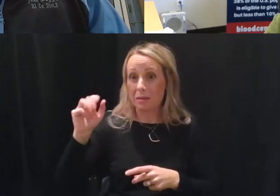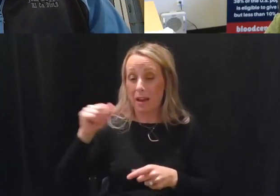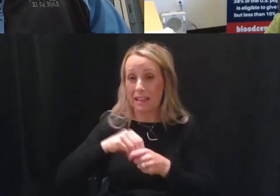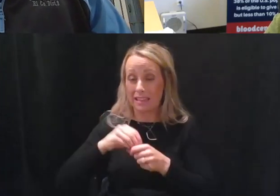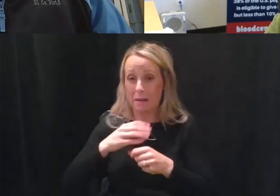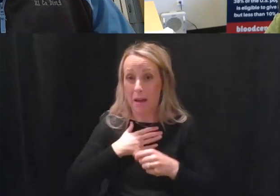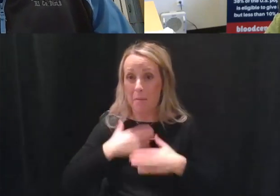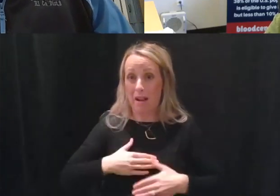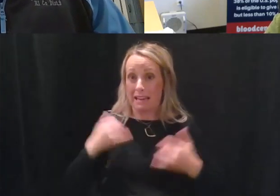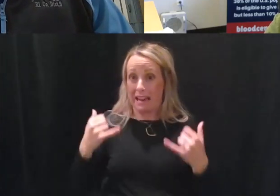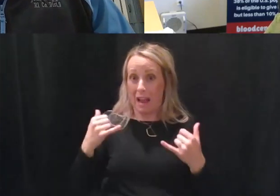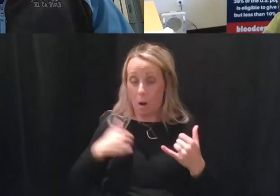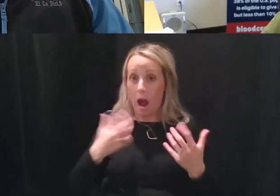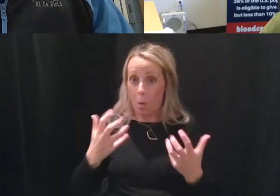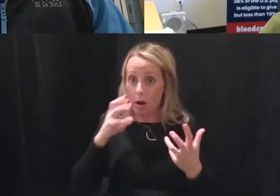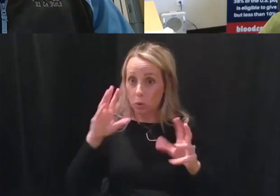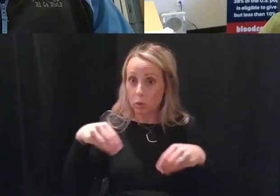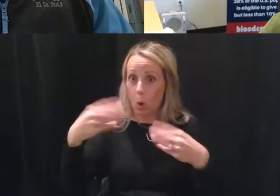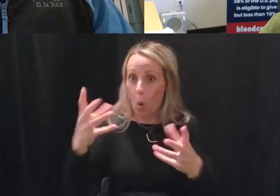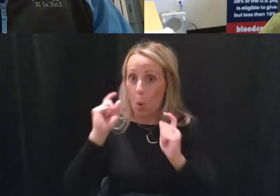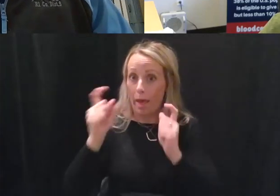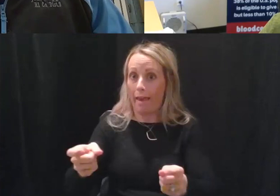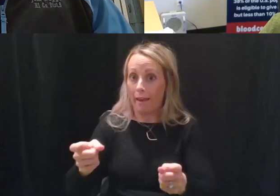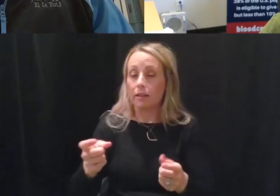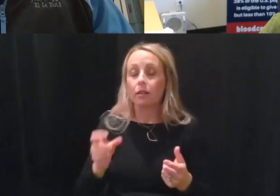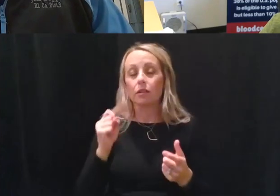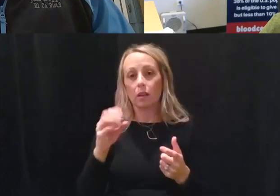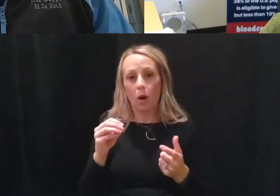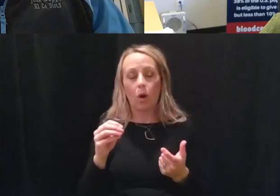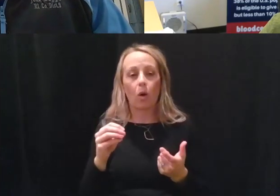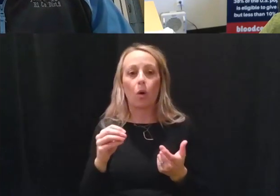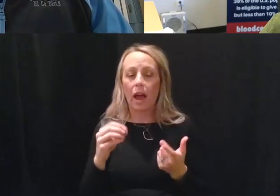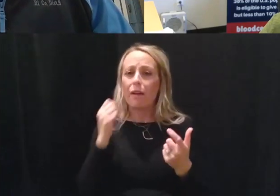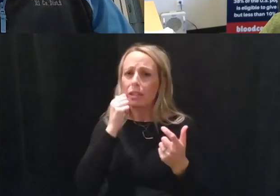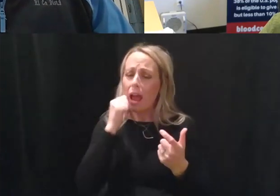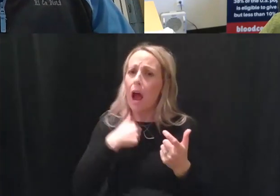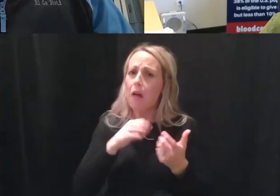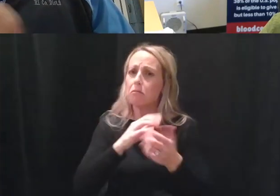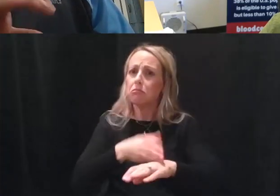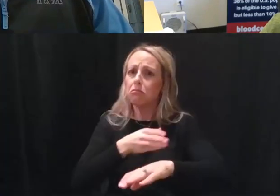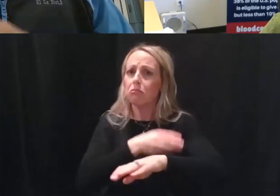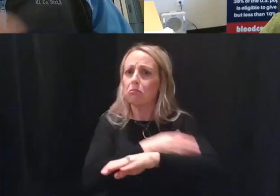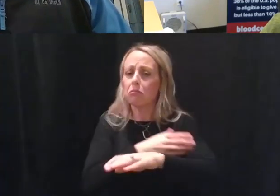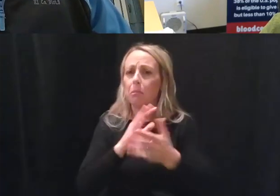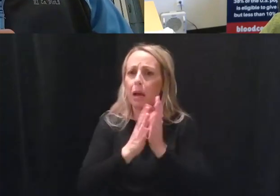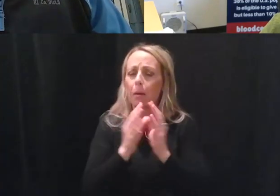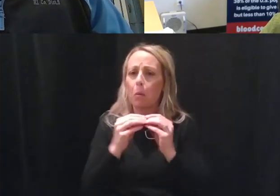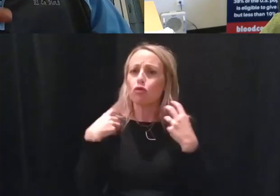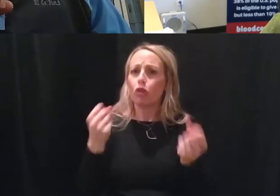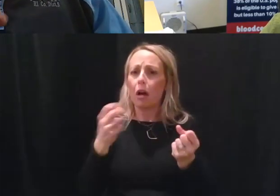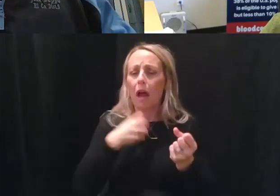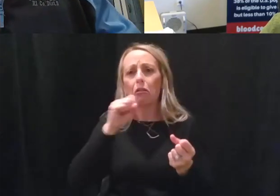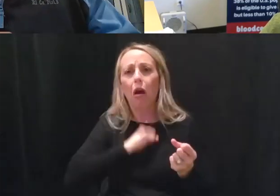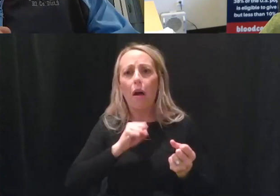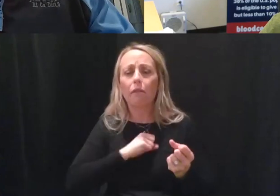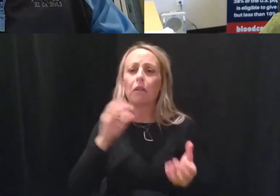to. And every day I get stronger. The cough gets less and less. If I try to read emails or if I